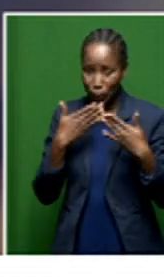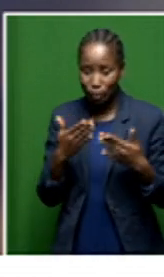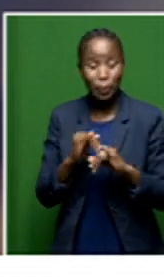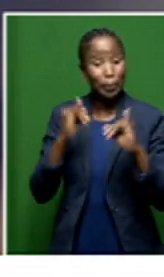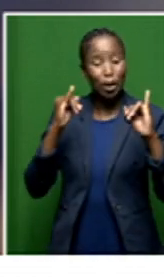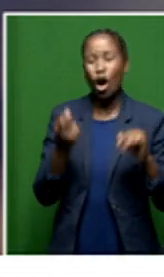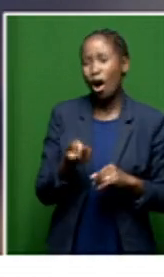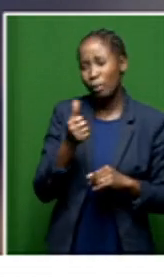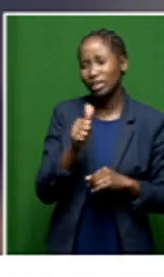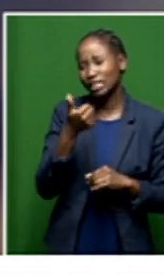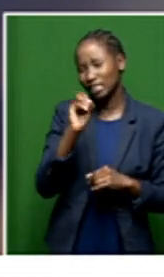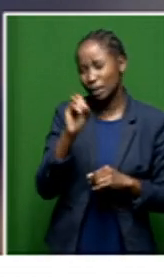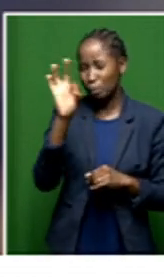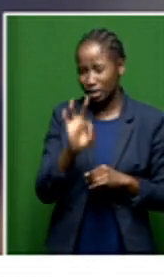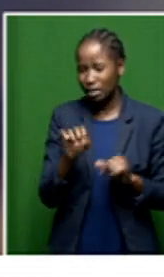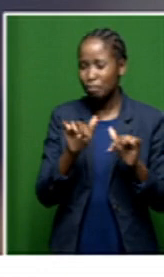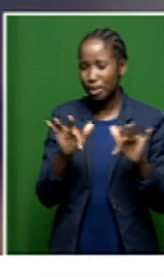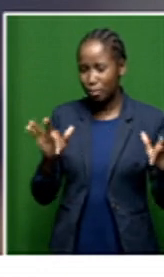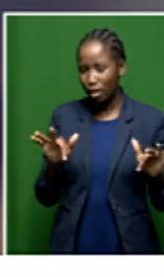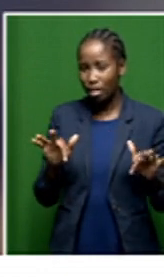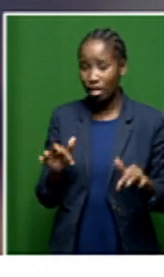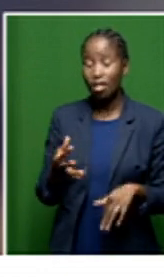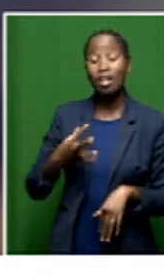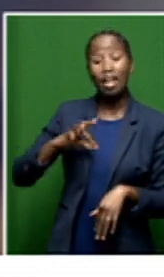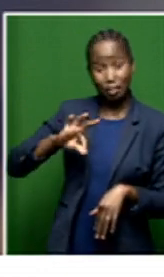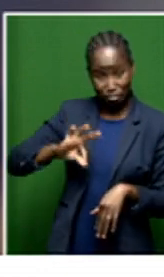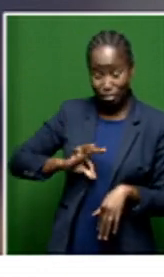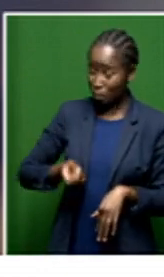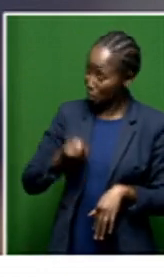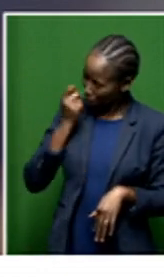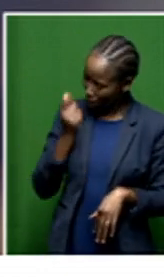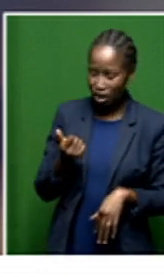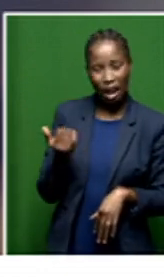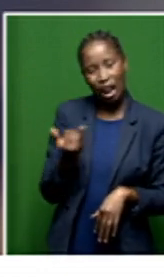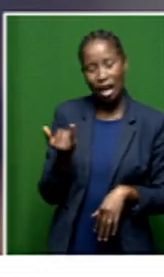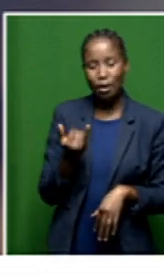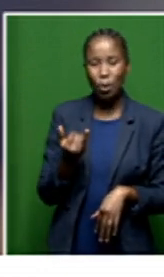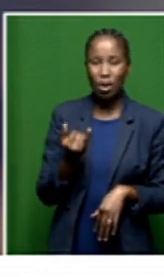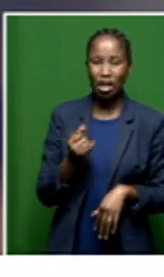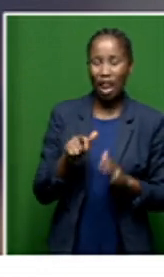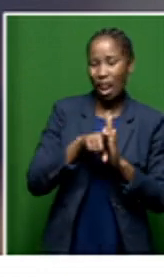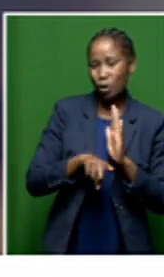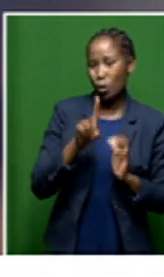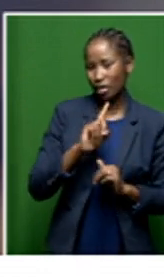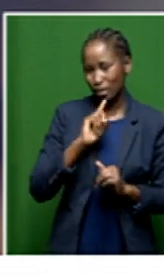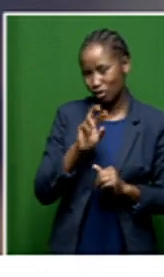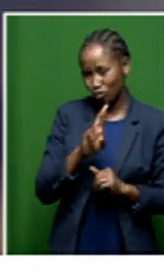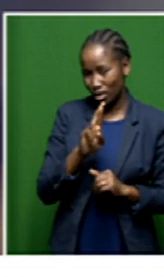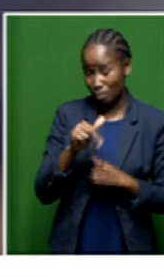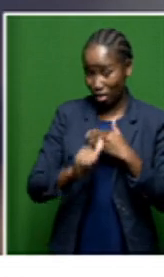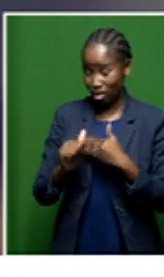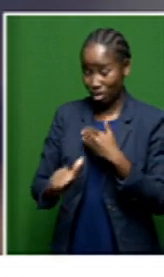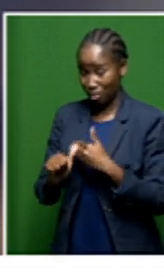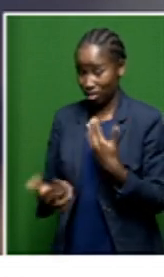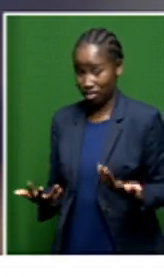60% of South Africans are living on less than 1,000 rand a month. We also know that in context of job